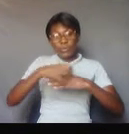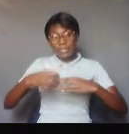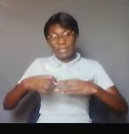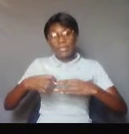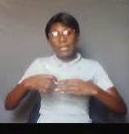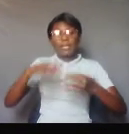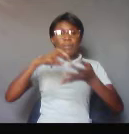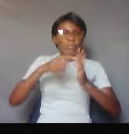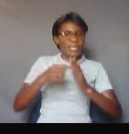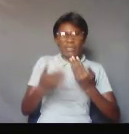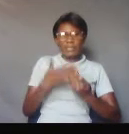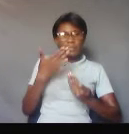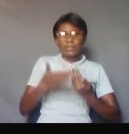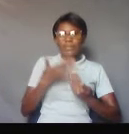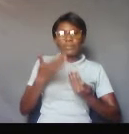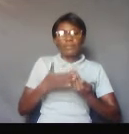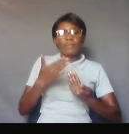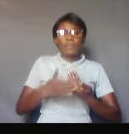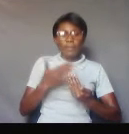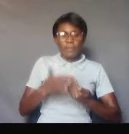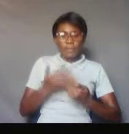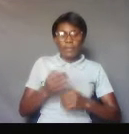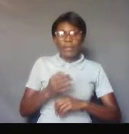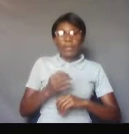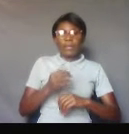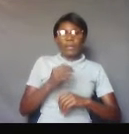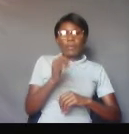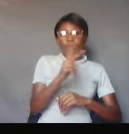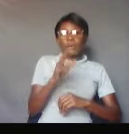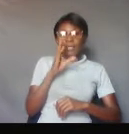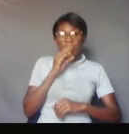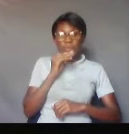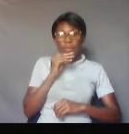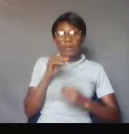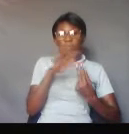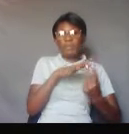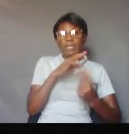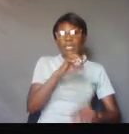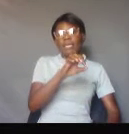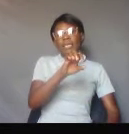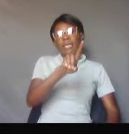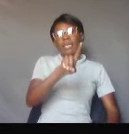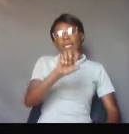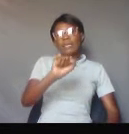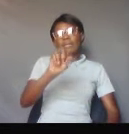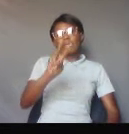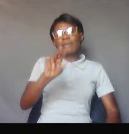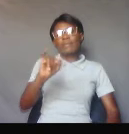David, right? That classic story that we find in 2 Samuel 13, the rape of